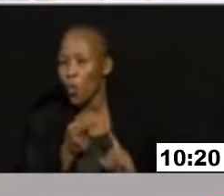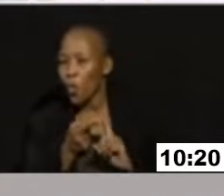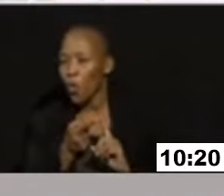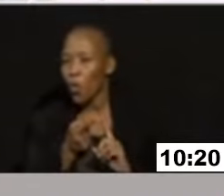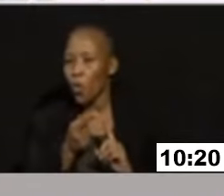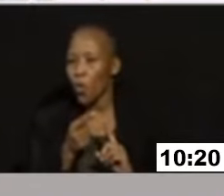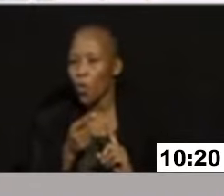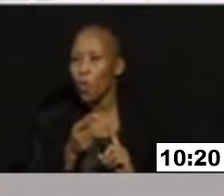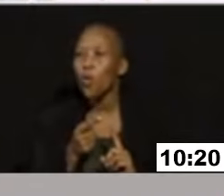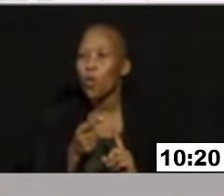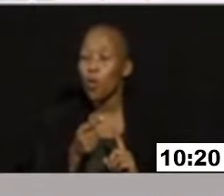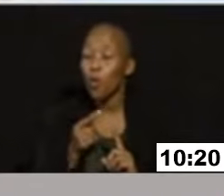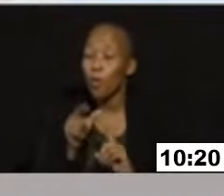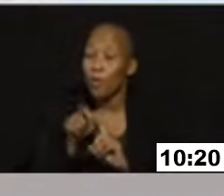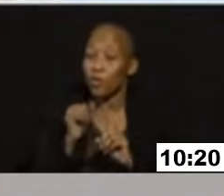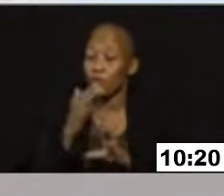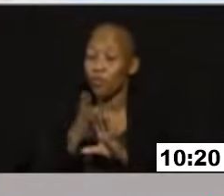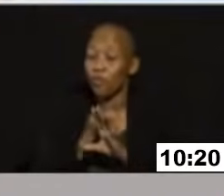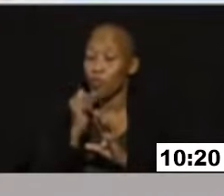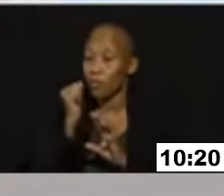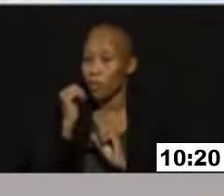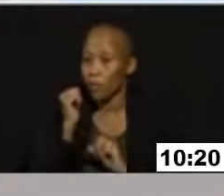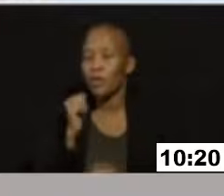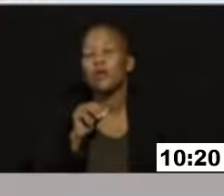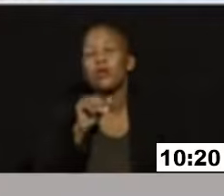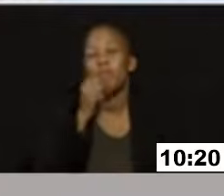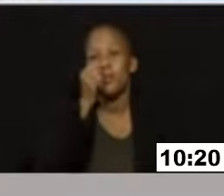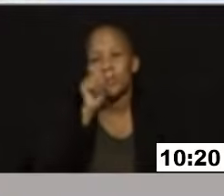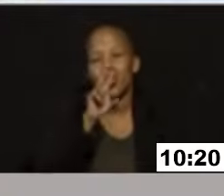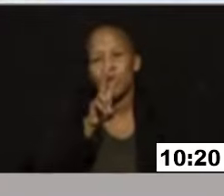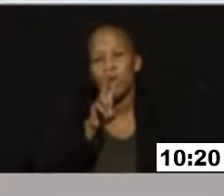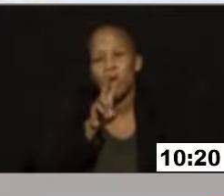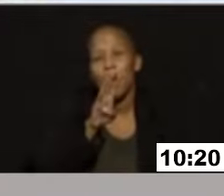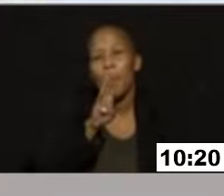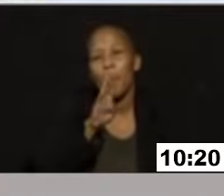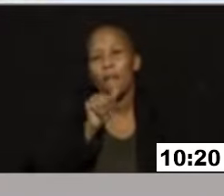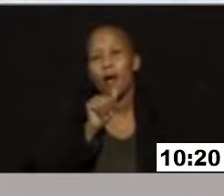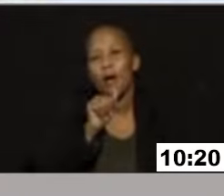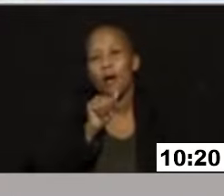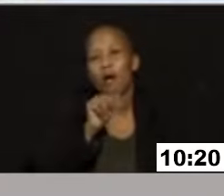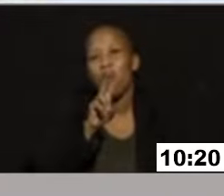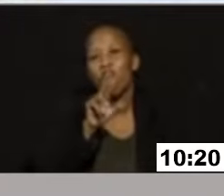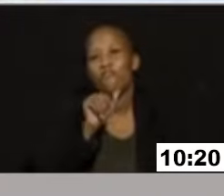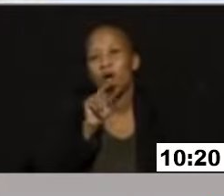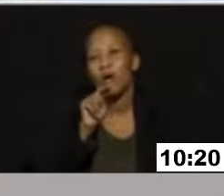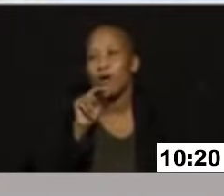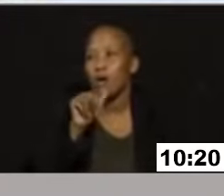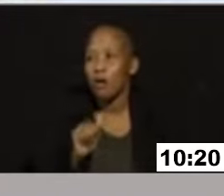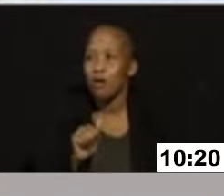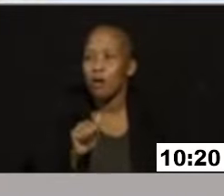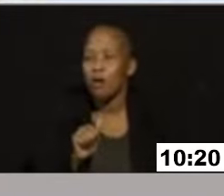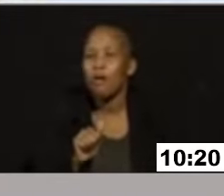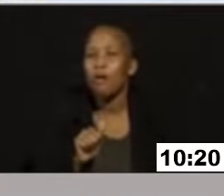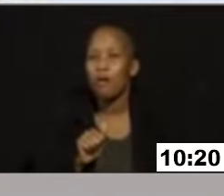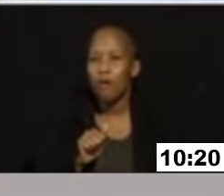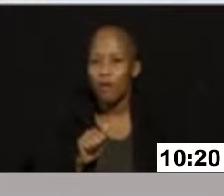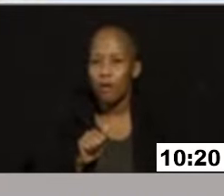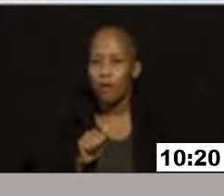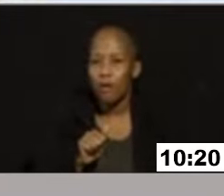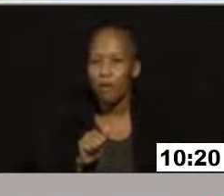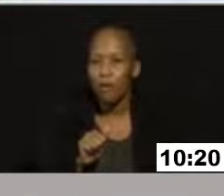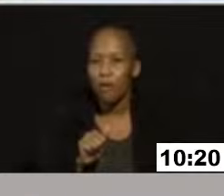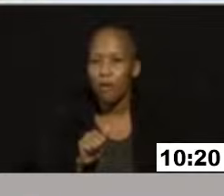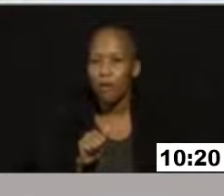Yes. Apologies, Chairperson, and apologies to Mr. Bana. He hasn't put up any substance to